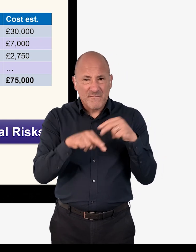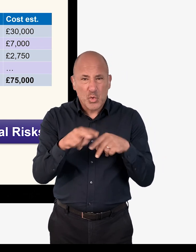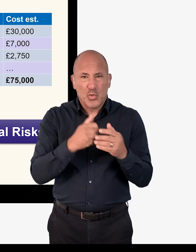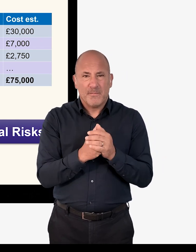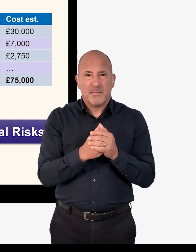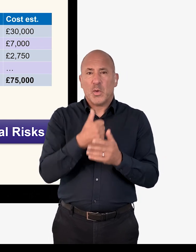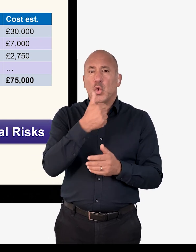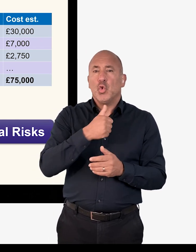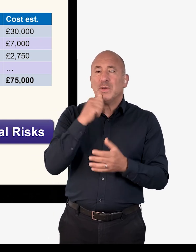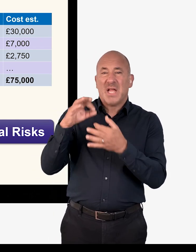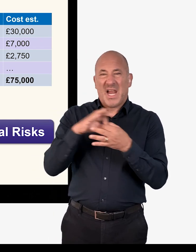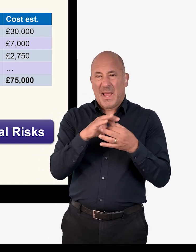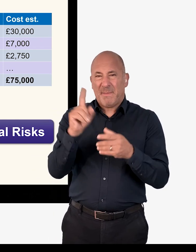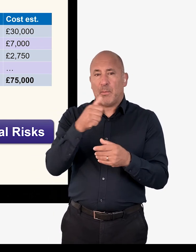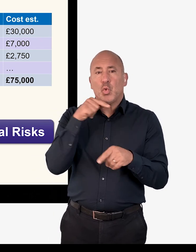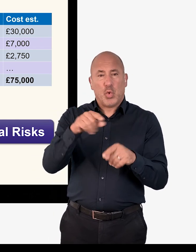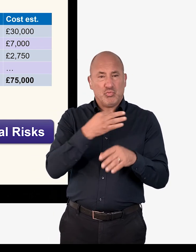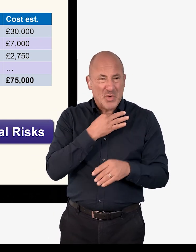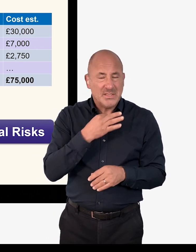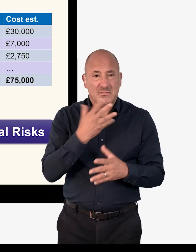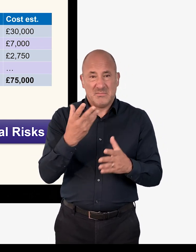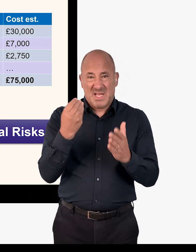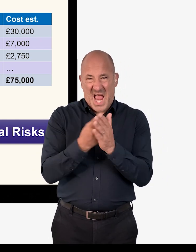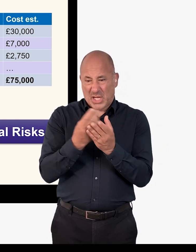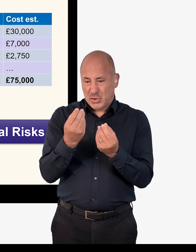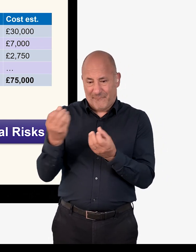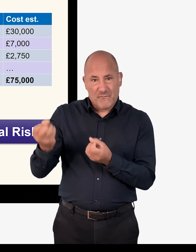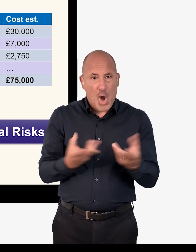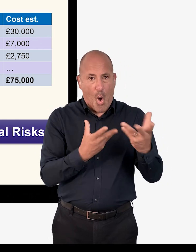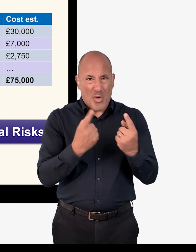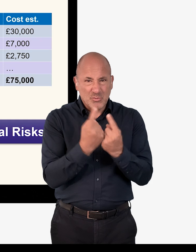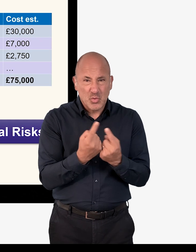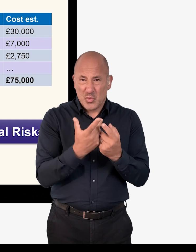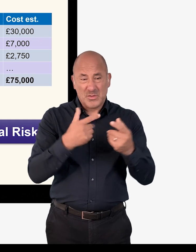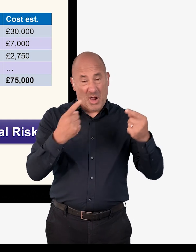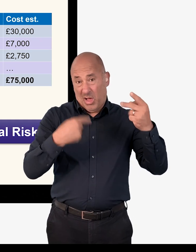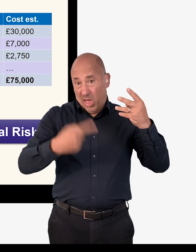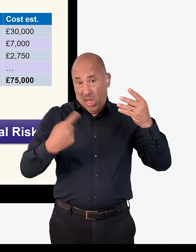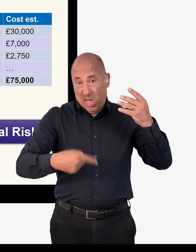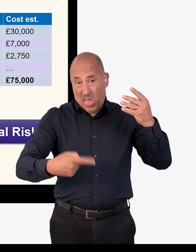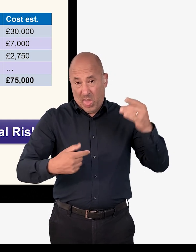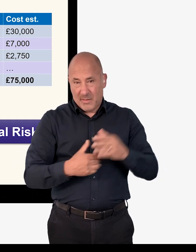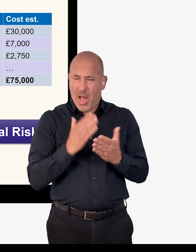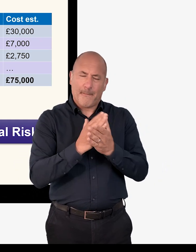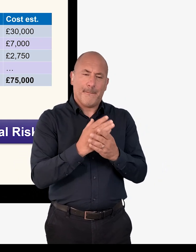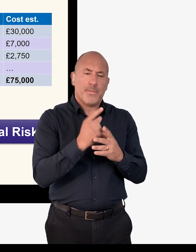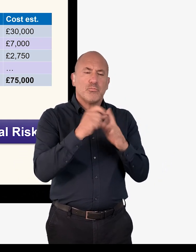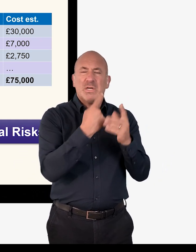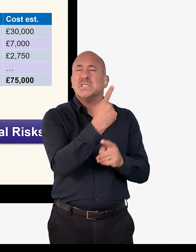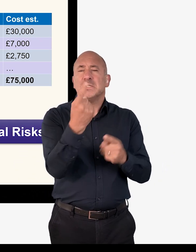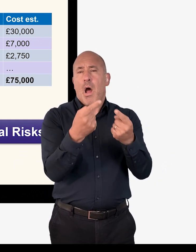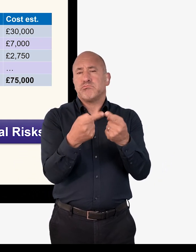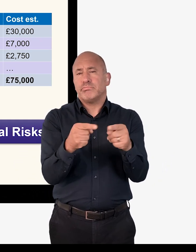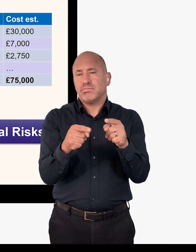library reviews, user-related risks, cash flow issues. The list goes on. Each project